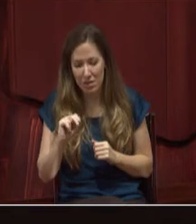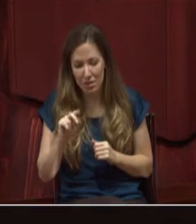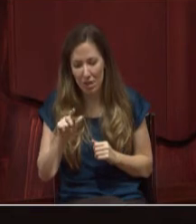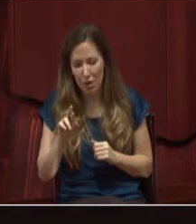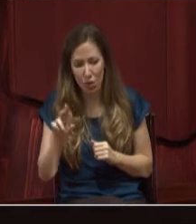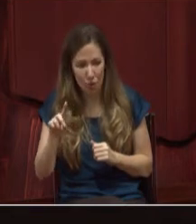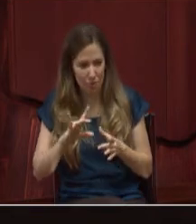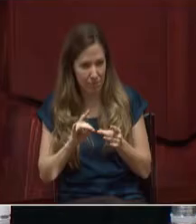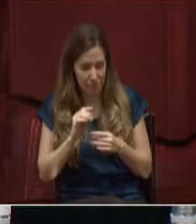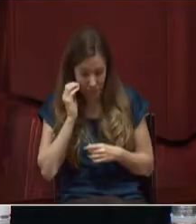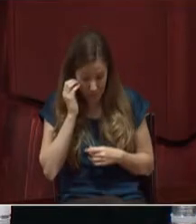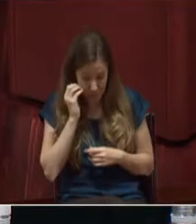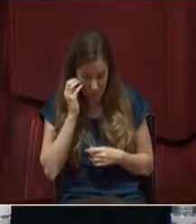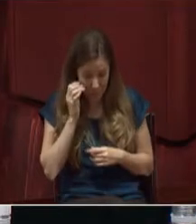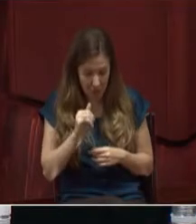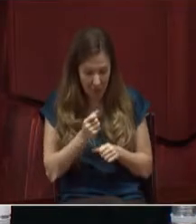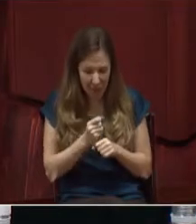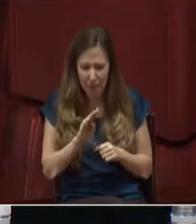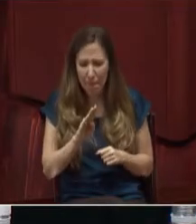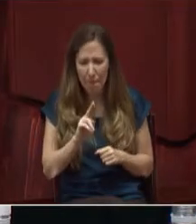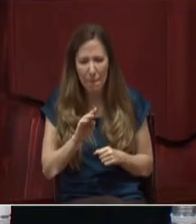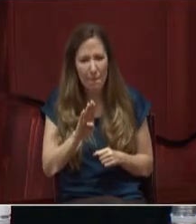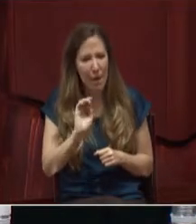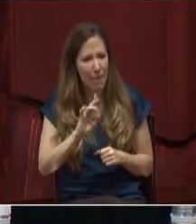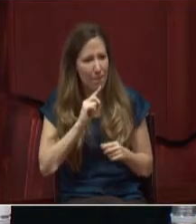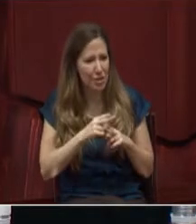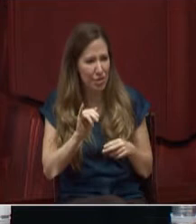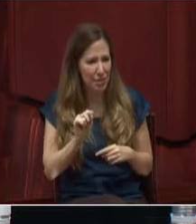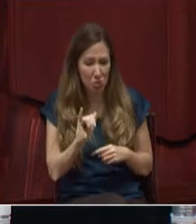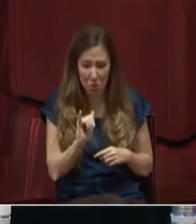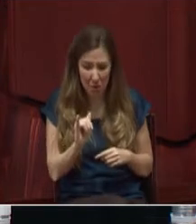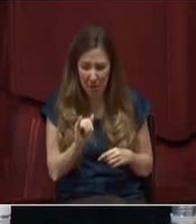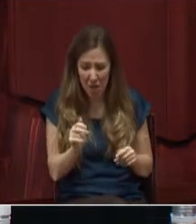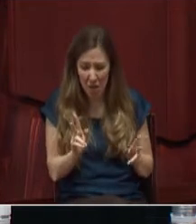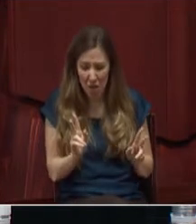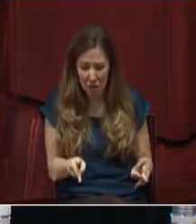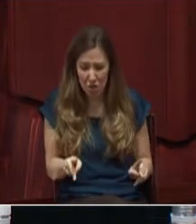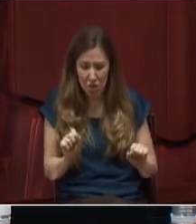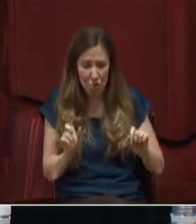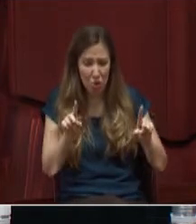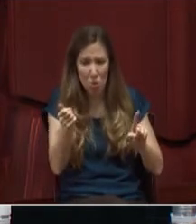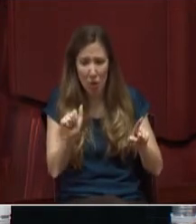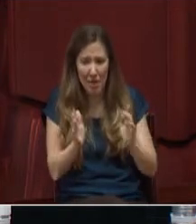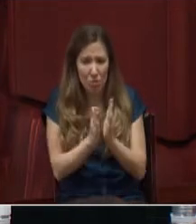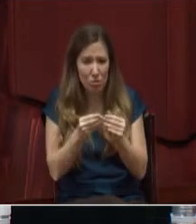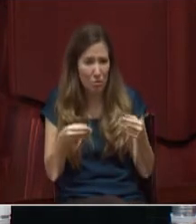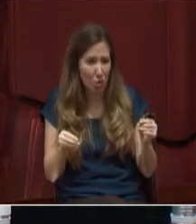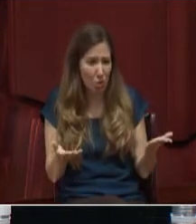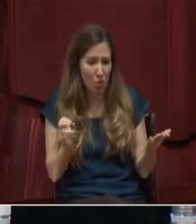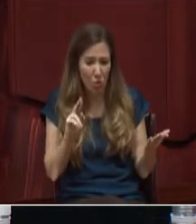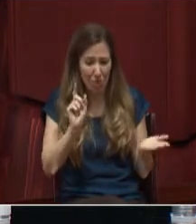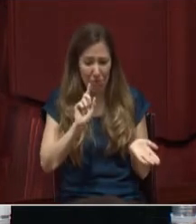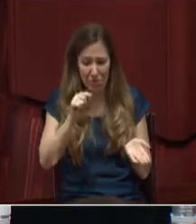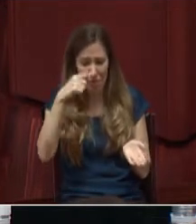very important. That's and Bud mentioned it too. A person could go to any bookstore, actually the government printing office, and